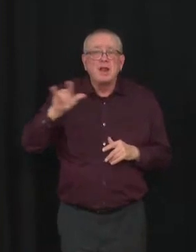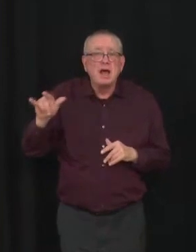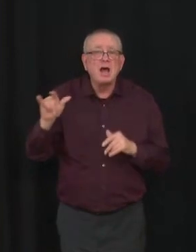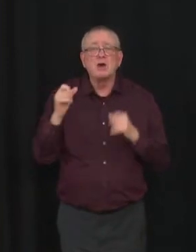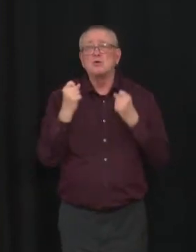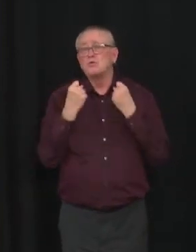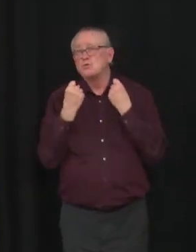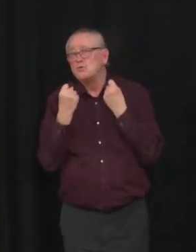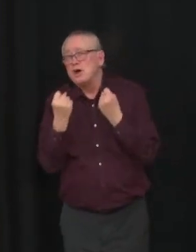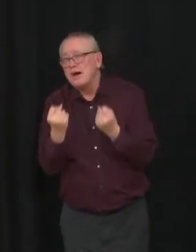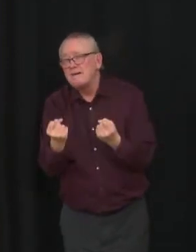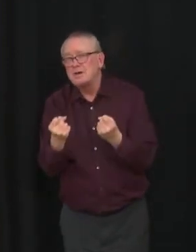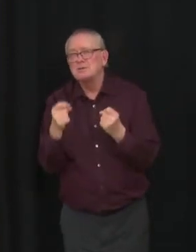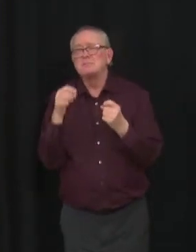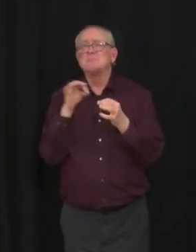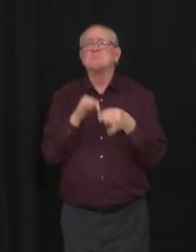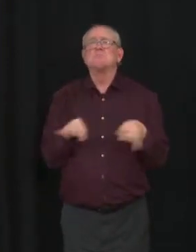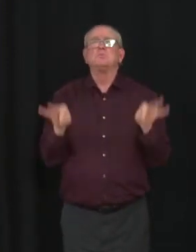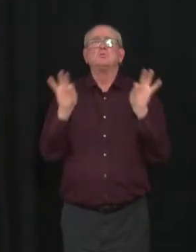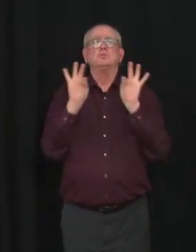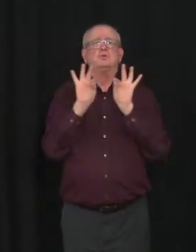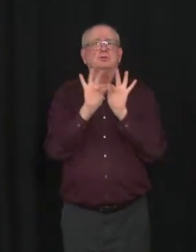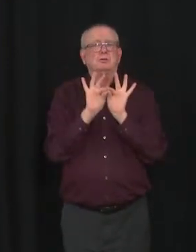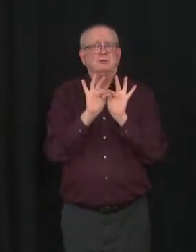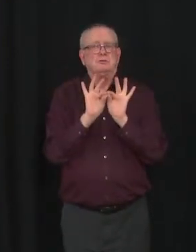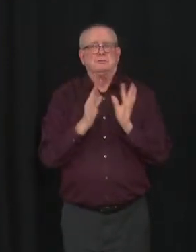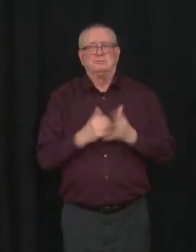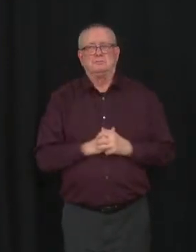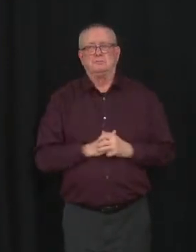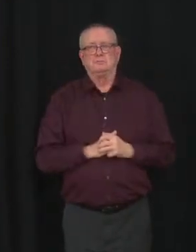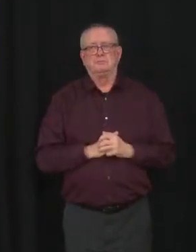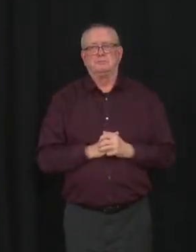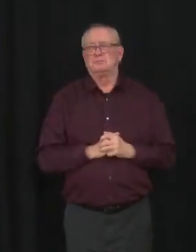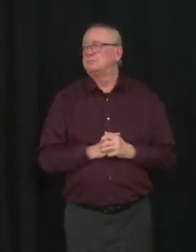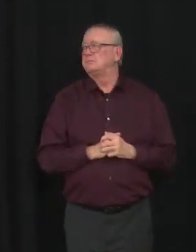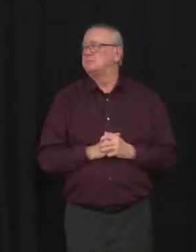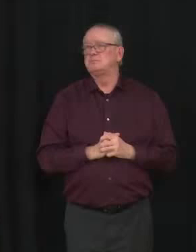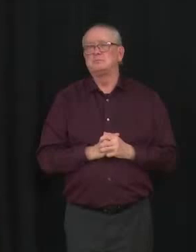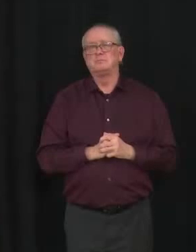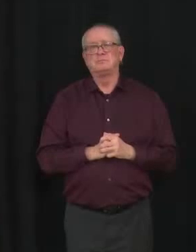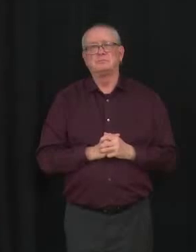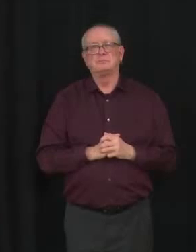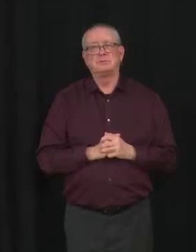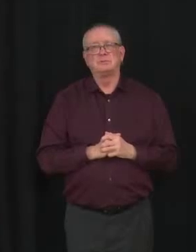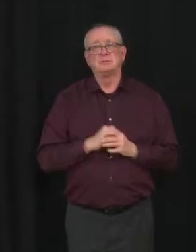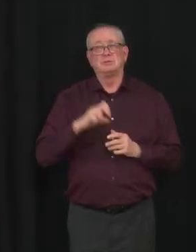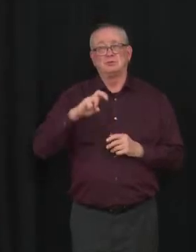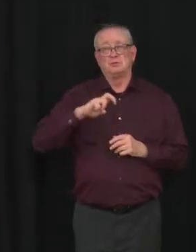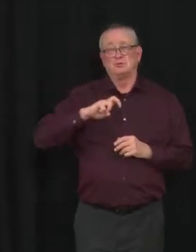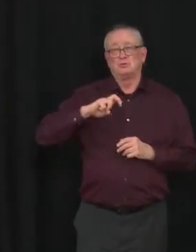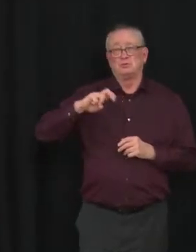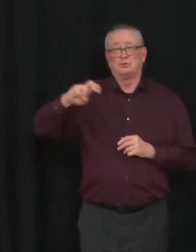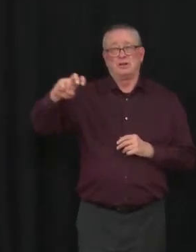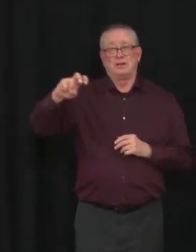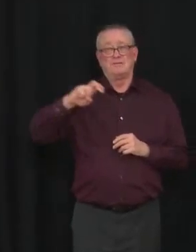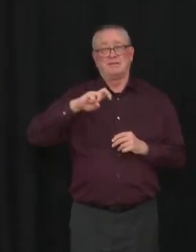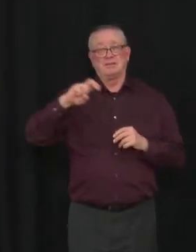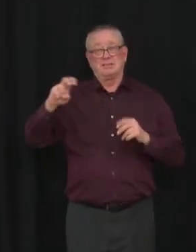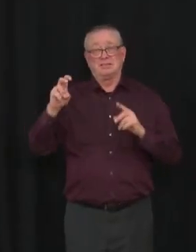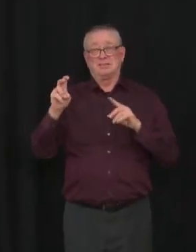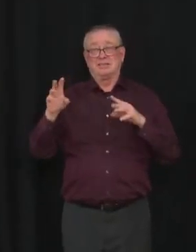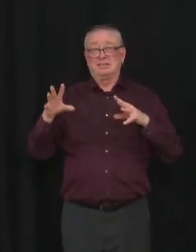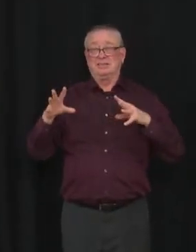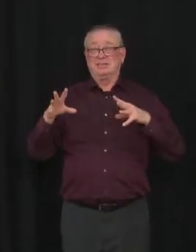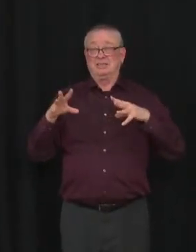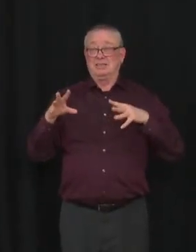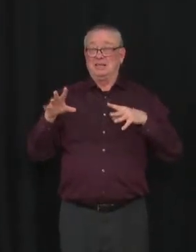matters more than travel itself. Travel itself has proven to be generally quite safe in the COVID era with all of the protocols in place. Now the requirement that people